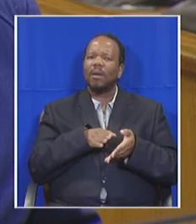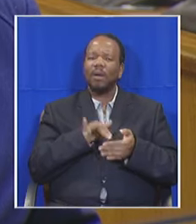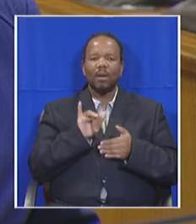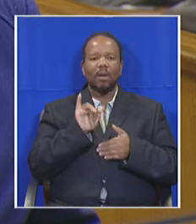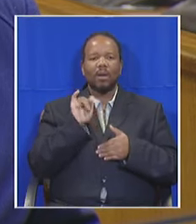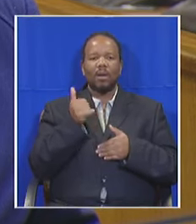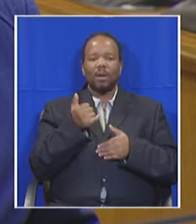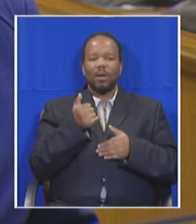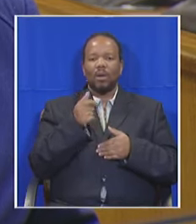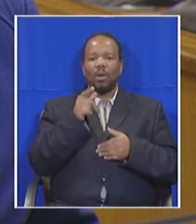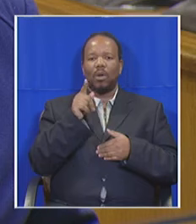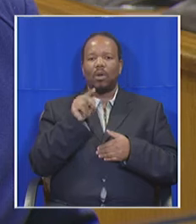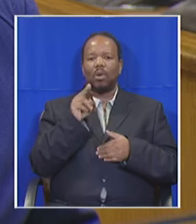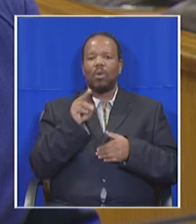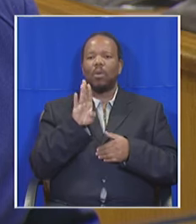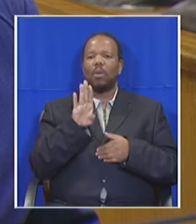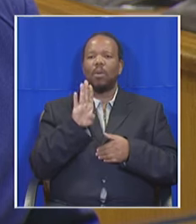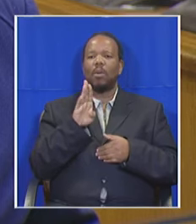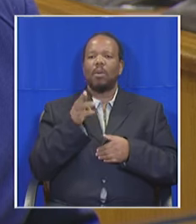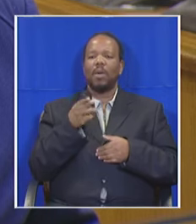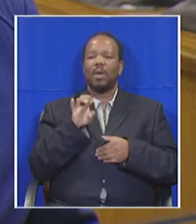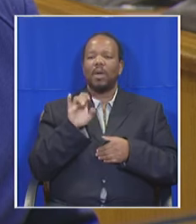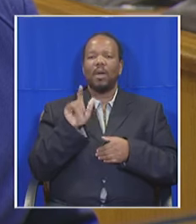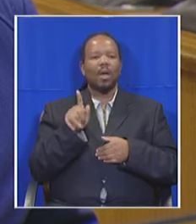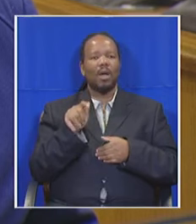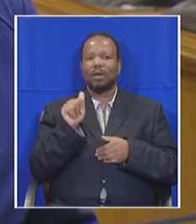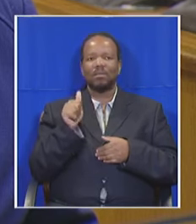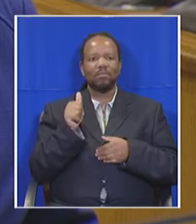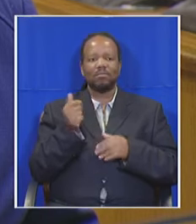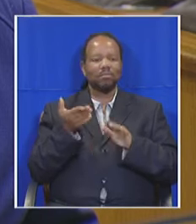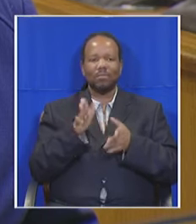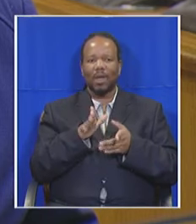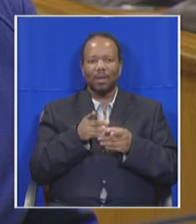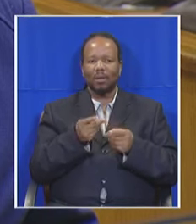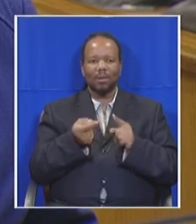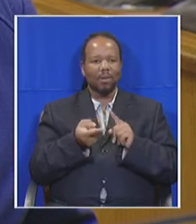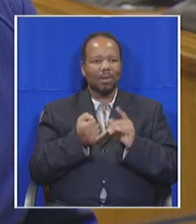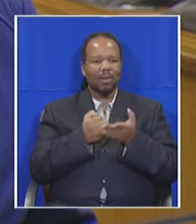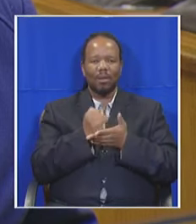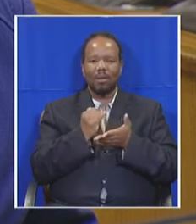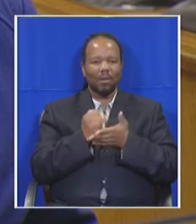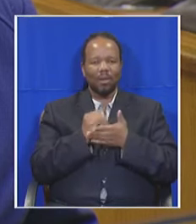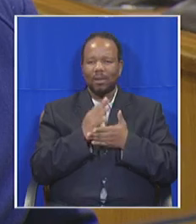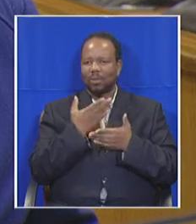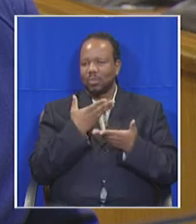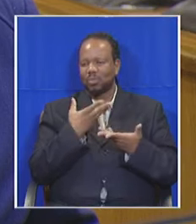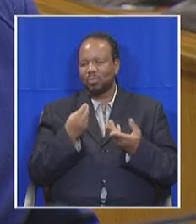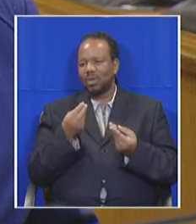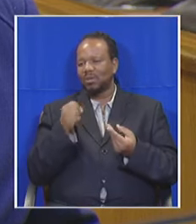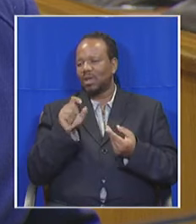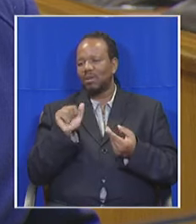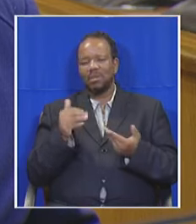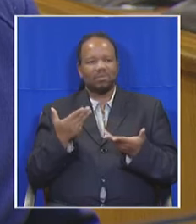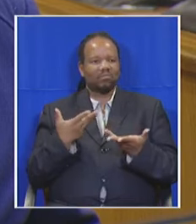death has robbed the broadcaster in South Africa of great talent, and conveys condolences to his